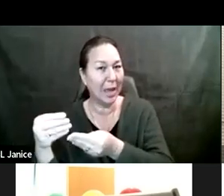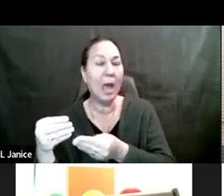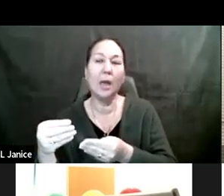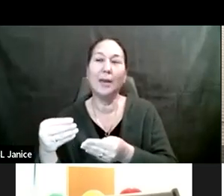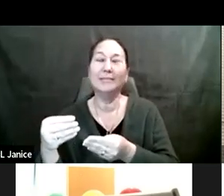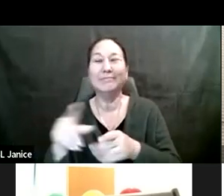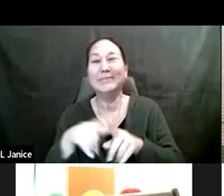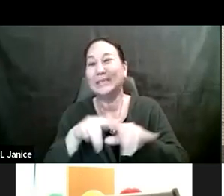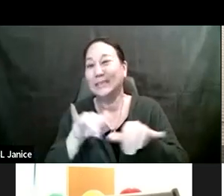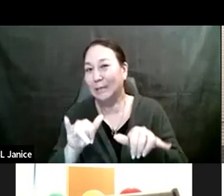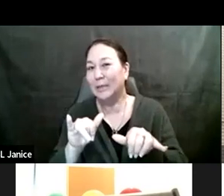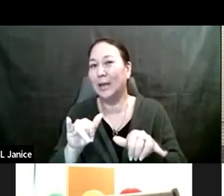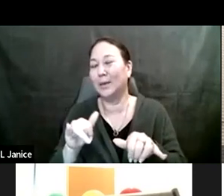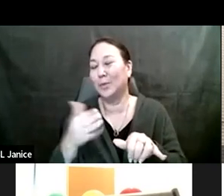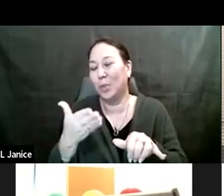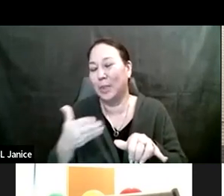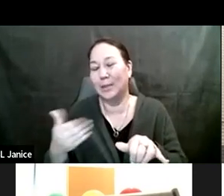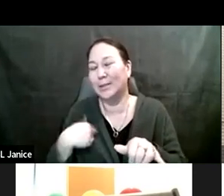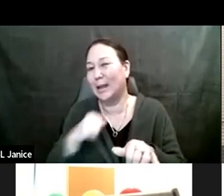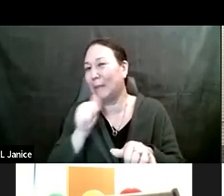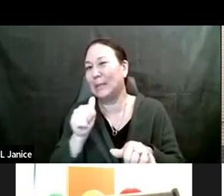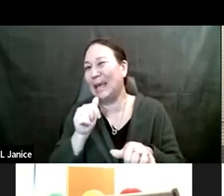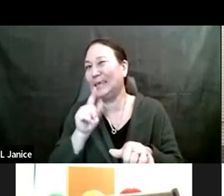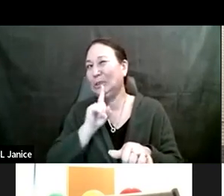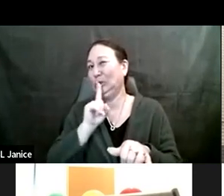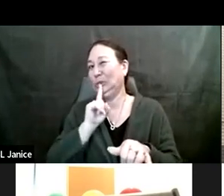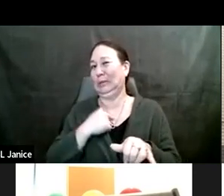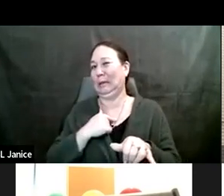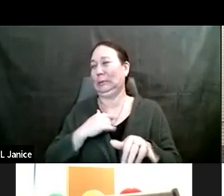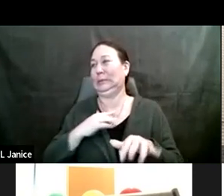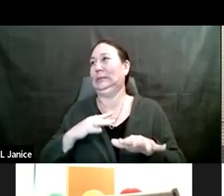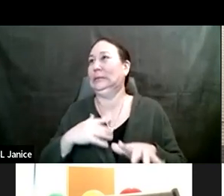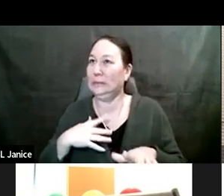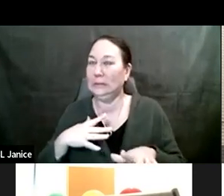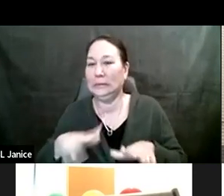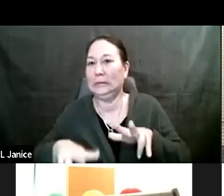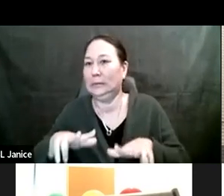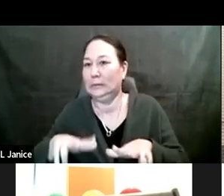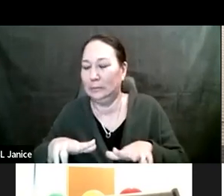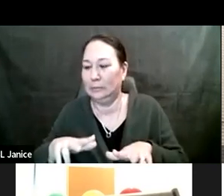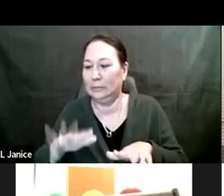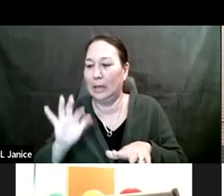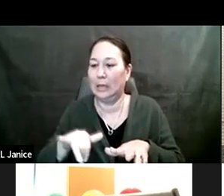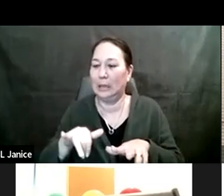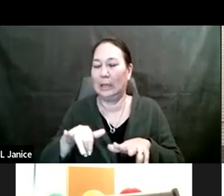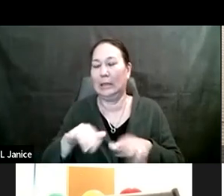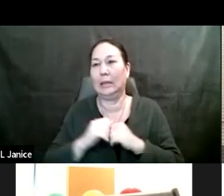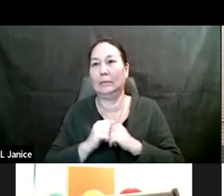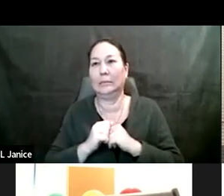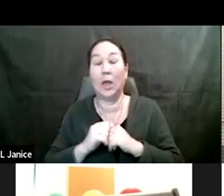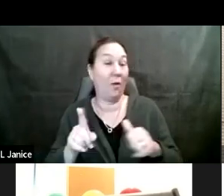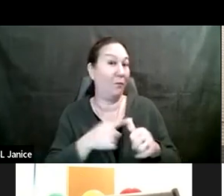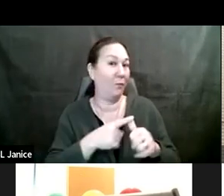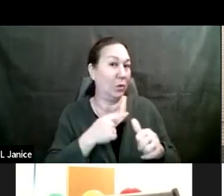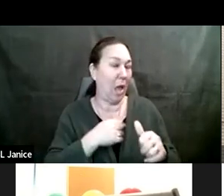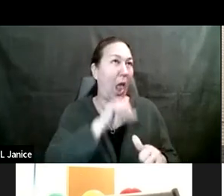not quite sure of and you know I entered the day in that space um first I love the